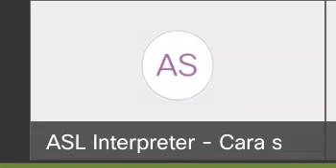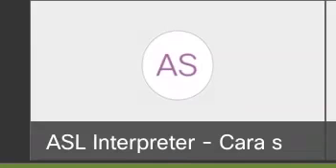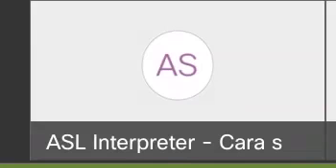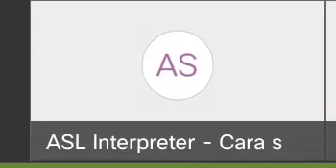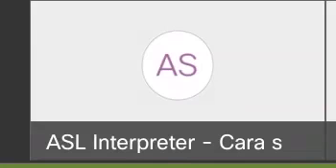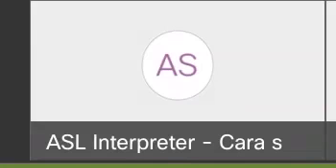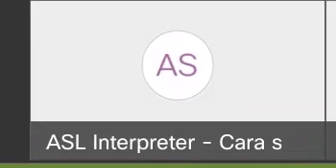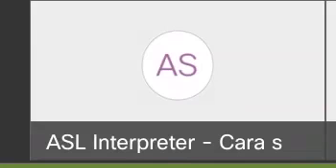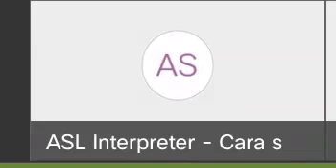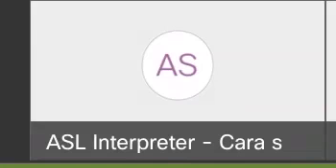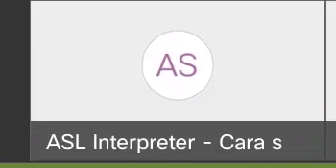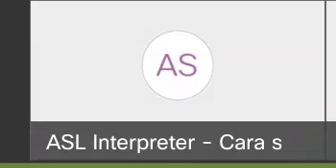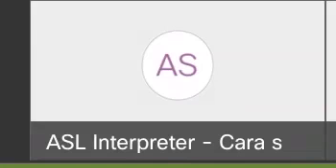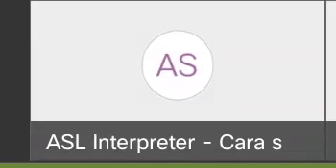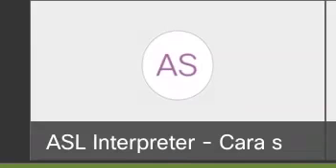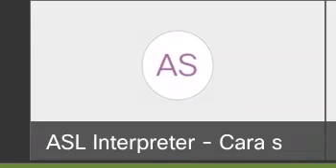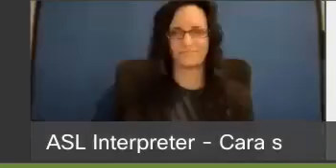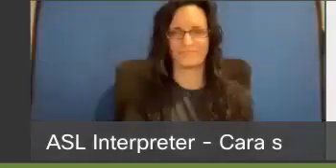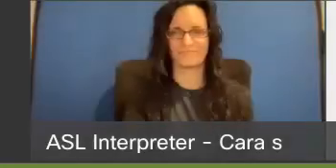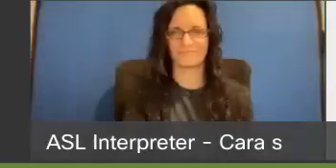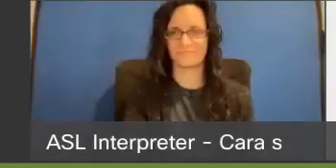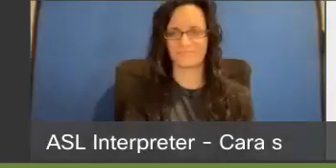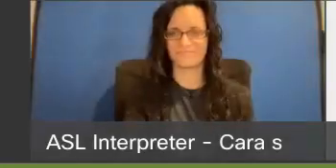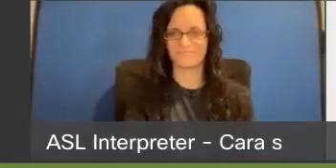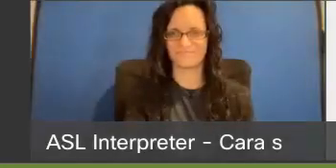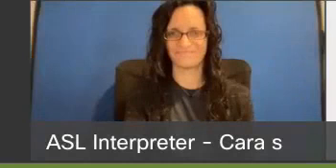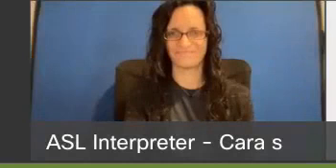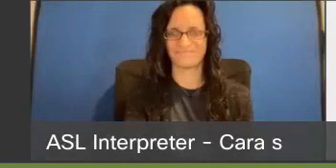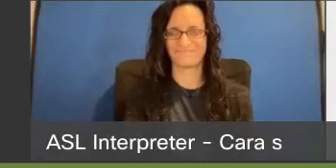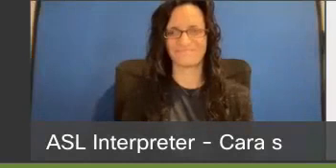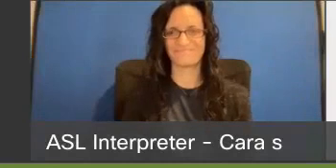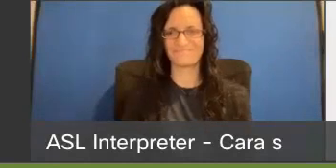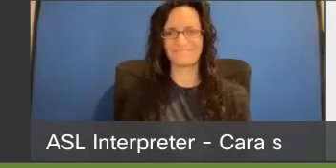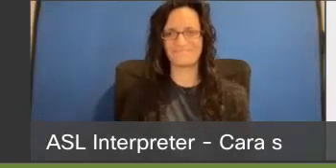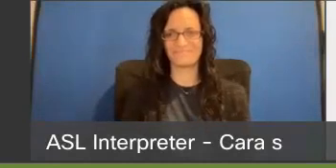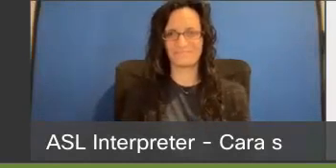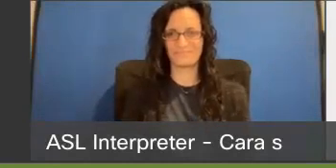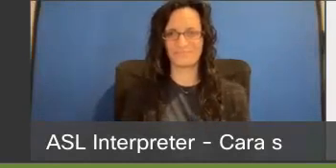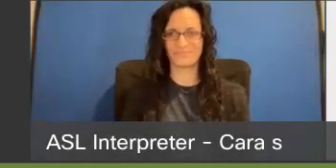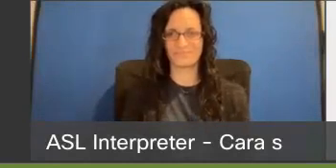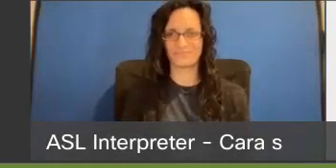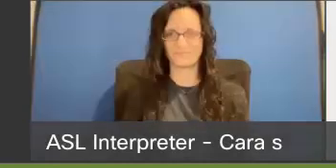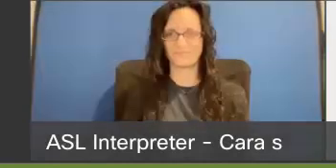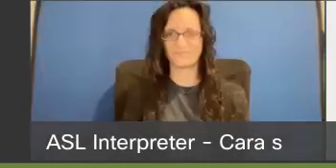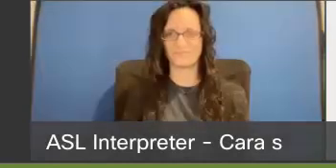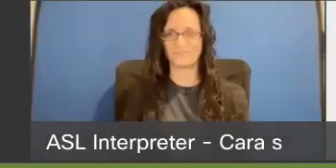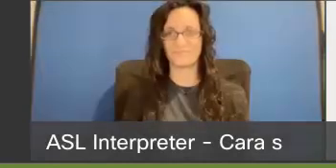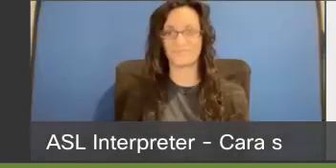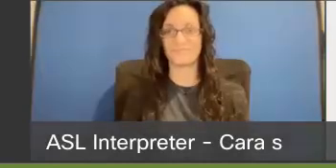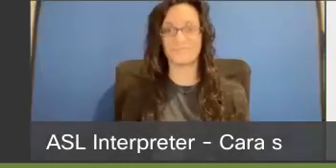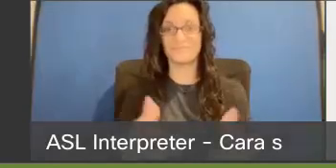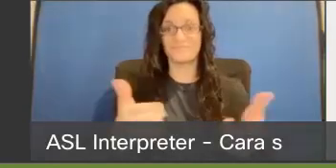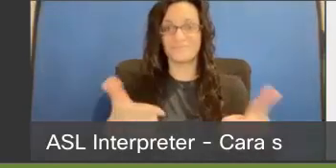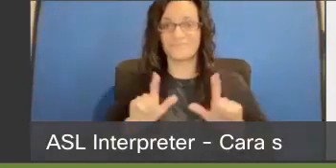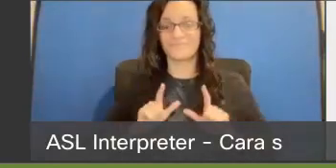Victor, thank you. I'm glad you raised that, and look forward to having you join in the conversation. Thank you. Any other thoughts